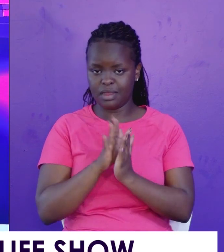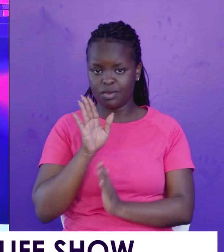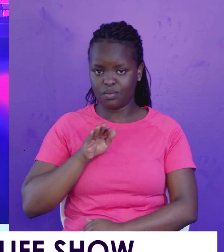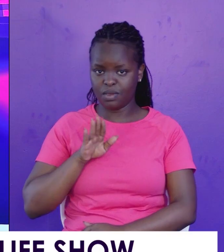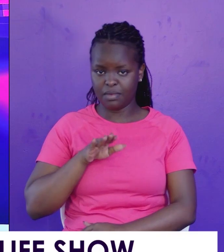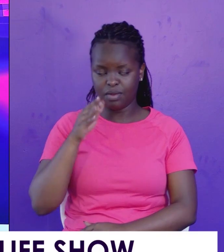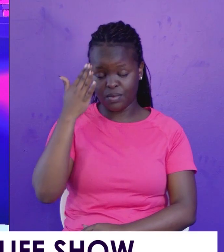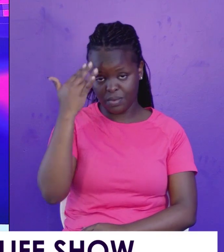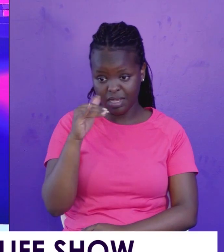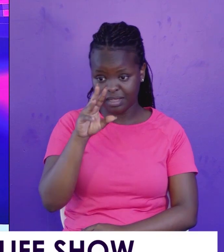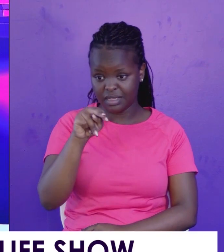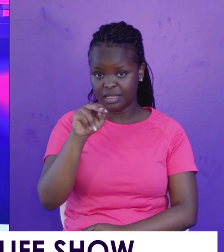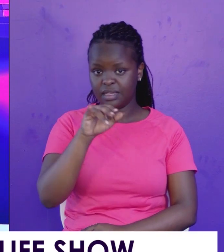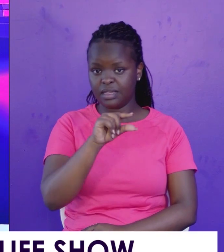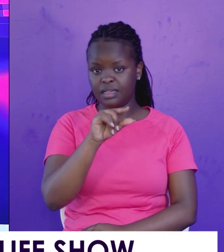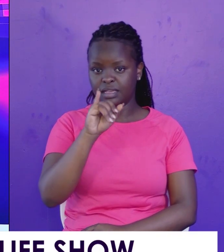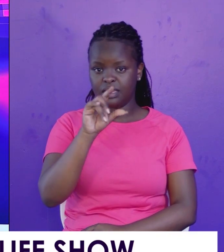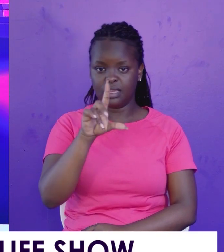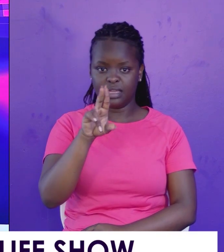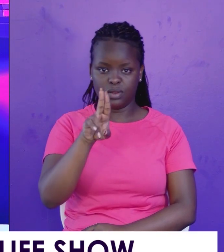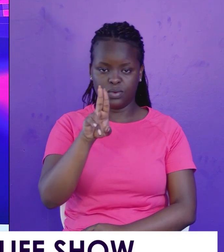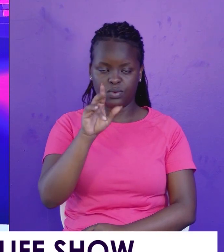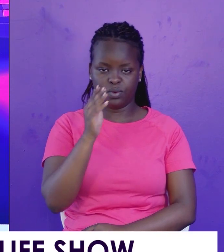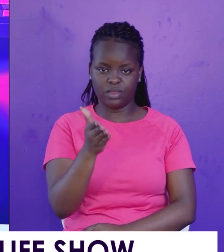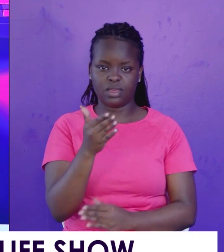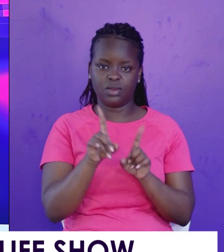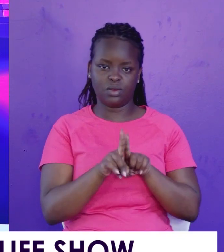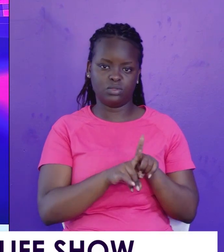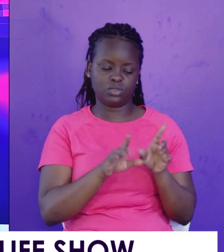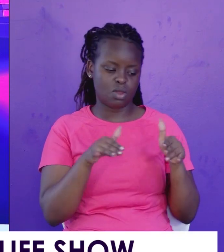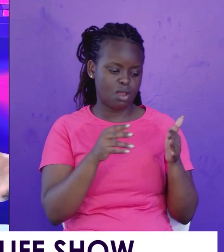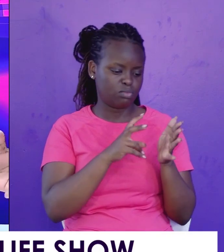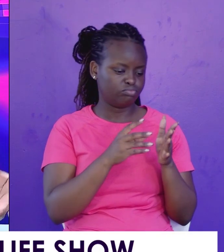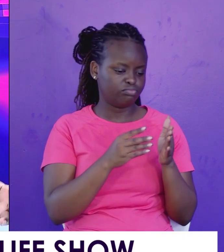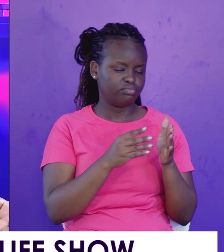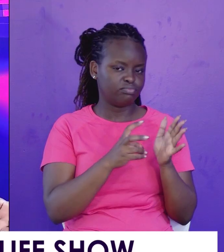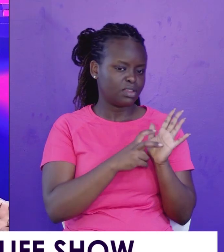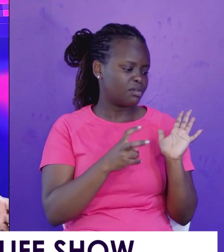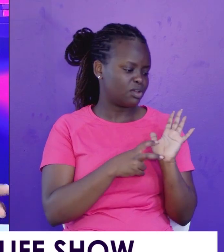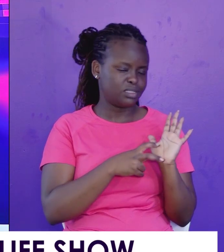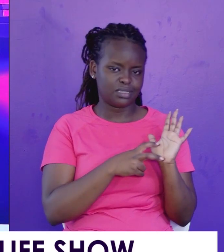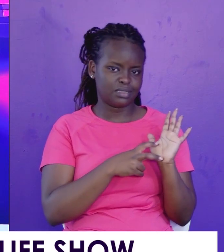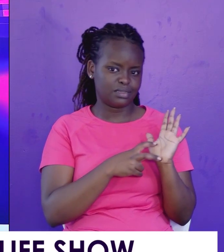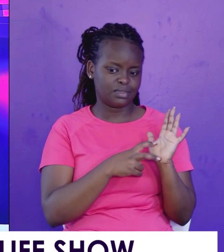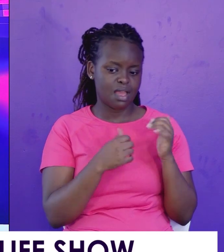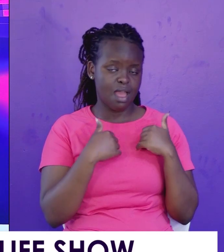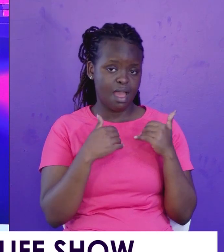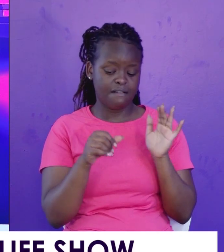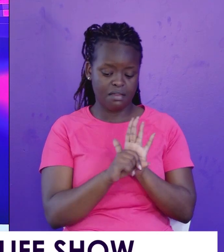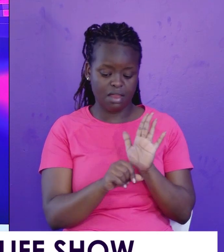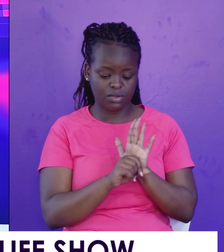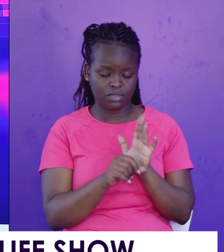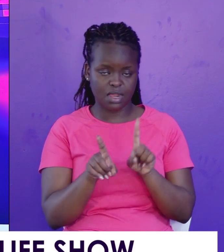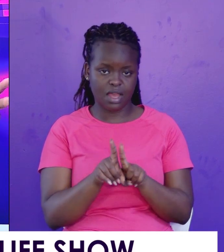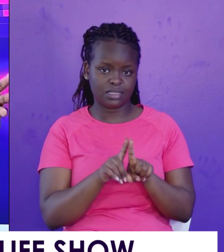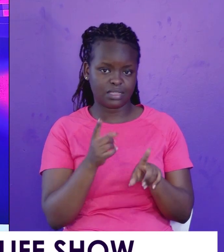So really, it is the way you deal with the context that you're facing. Yes. So there's a lot of, as